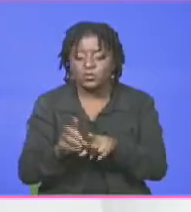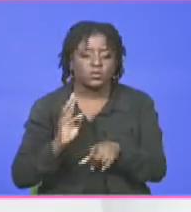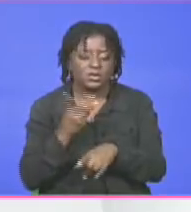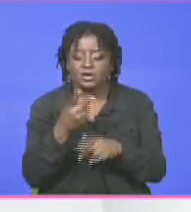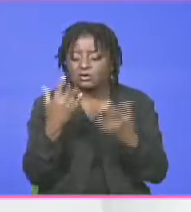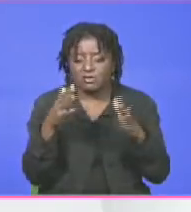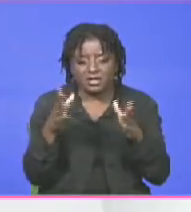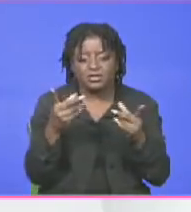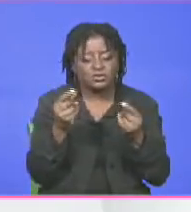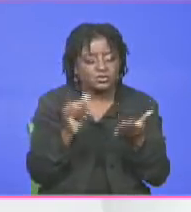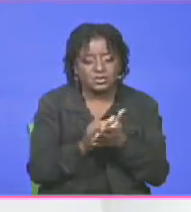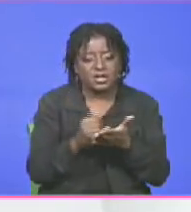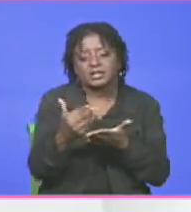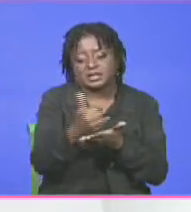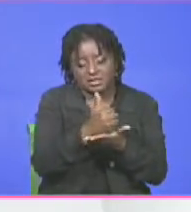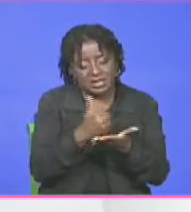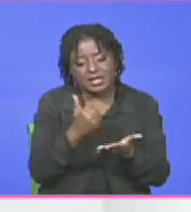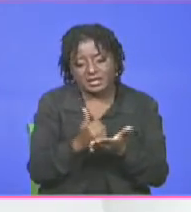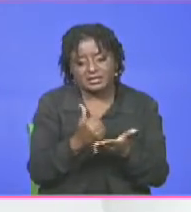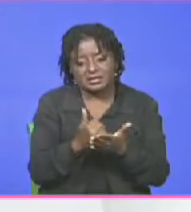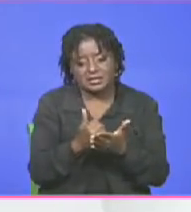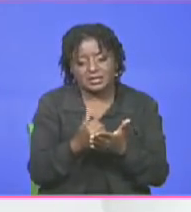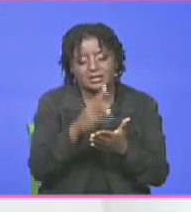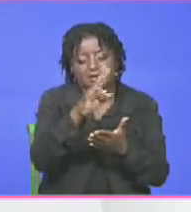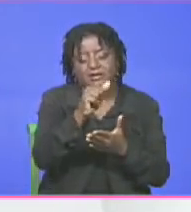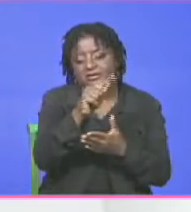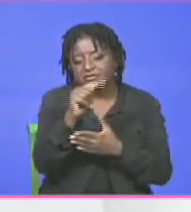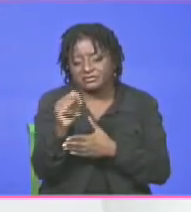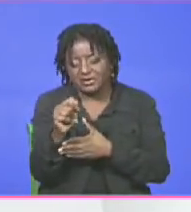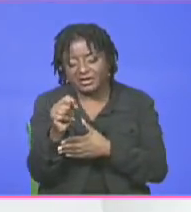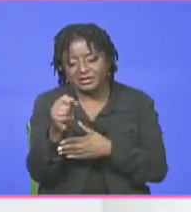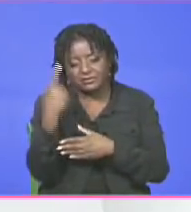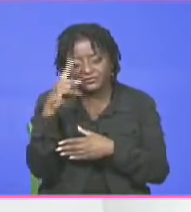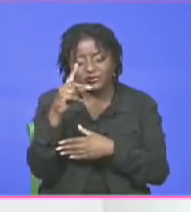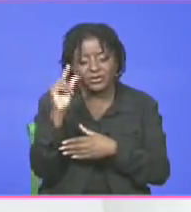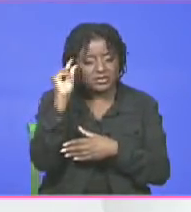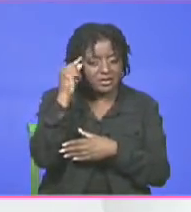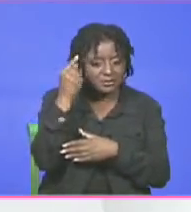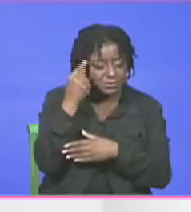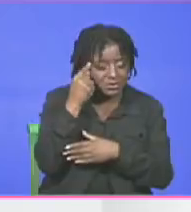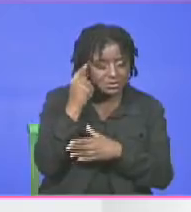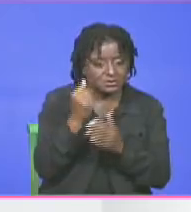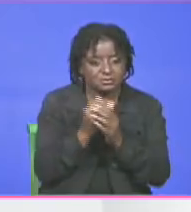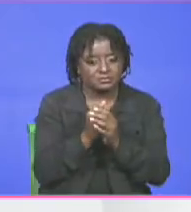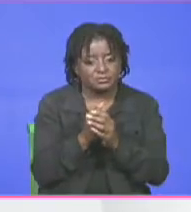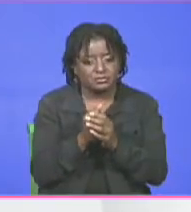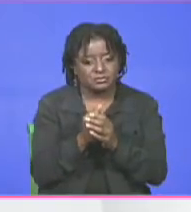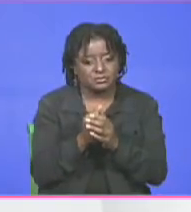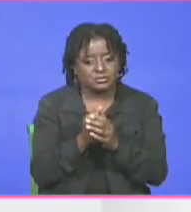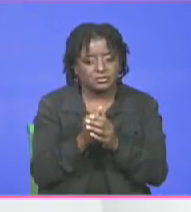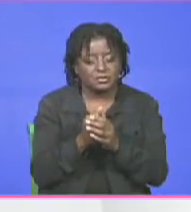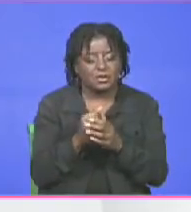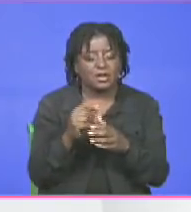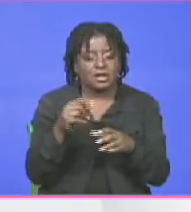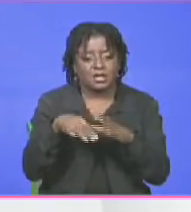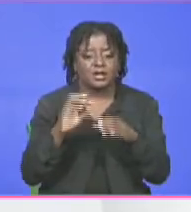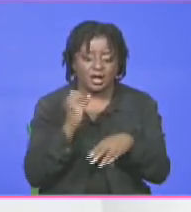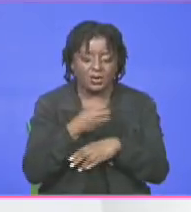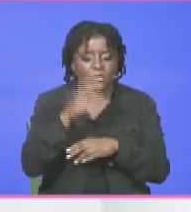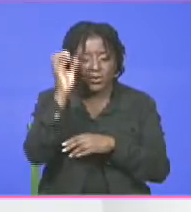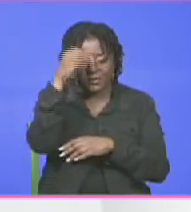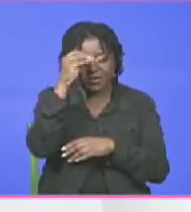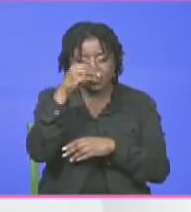independently, you know, in terms of collecting that on behalf of the government. And so in our opinions, our